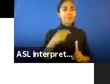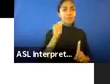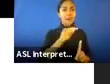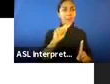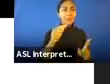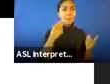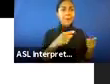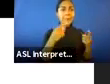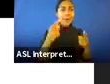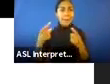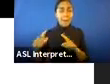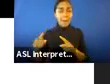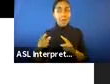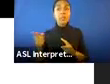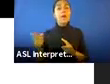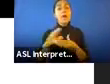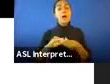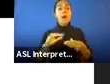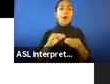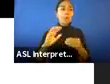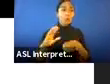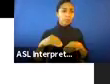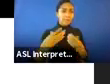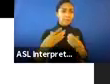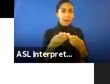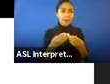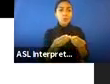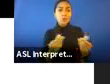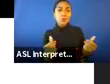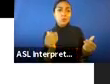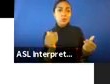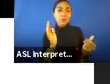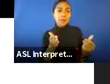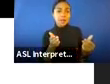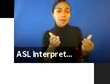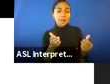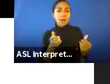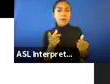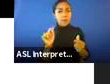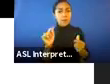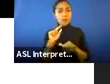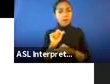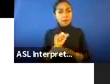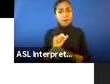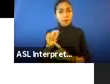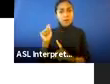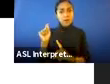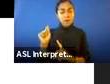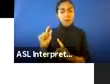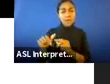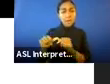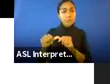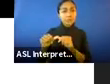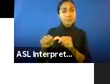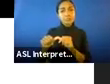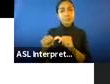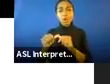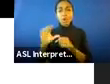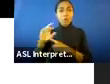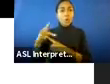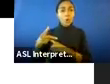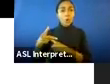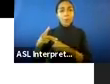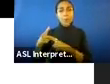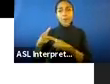provide the solutions, but also through their ongoing corporate concentration and mega